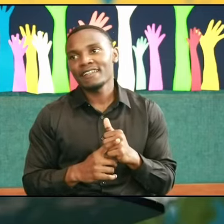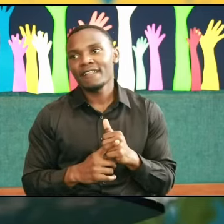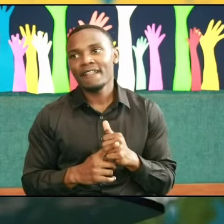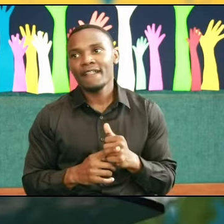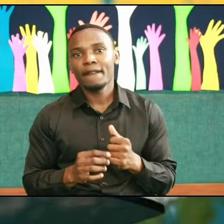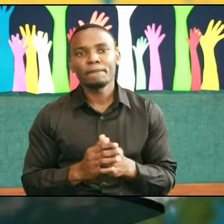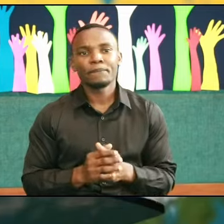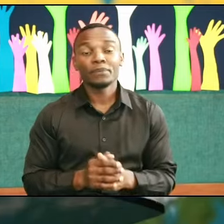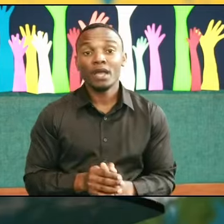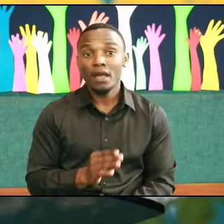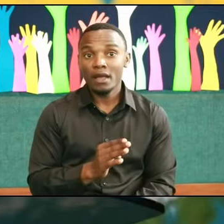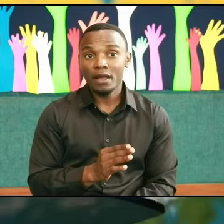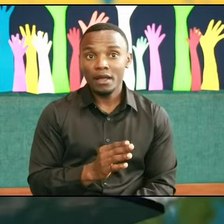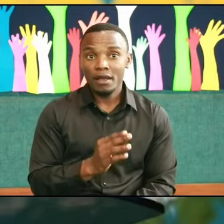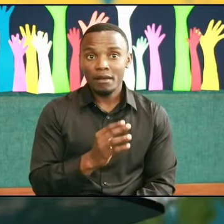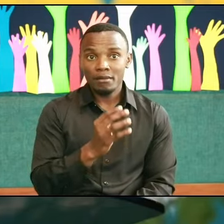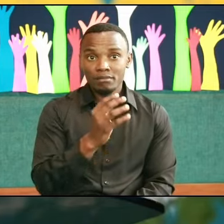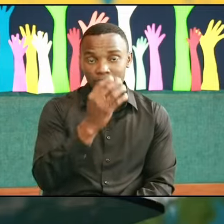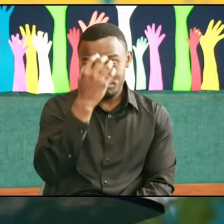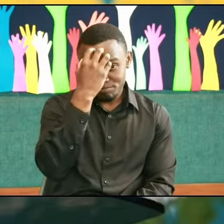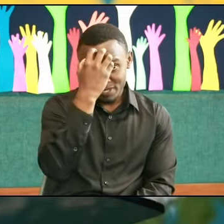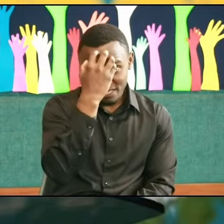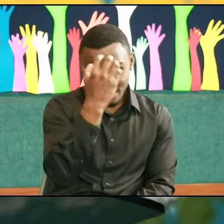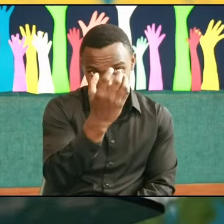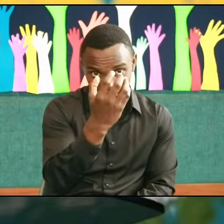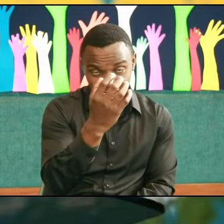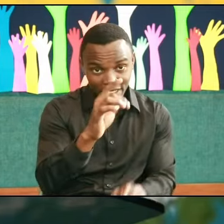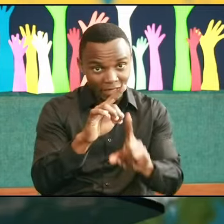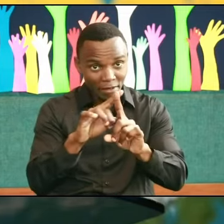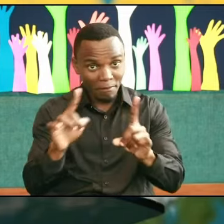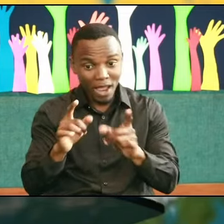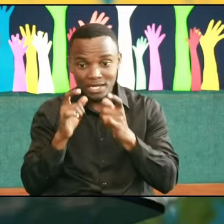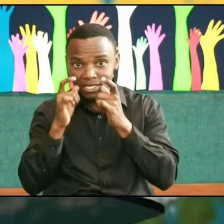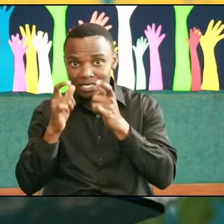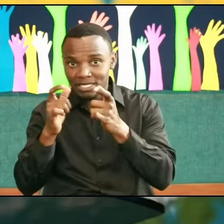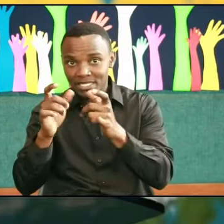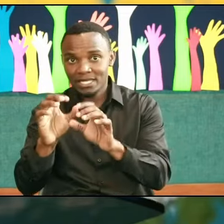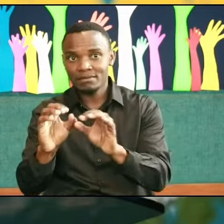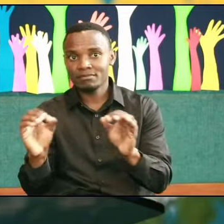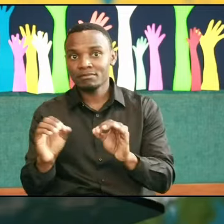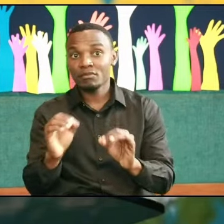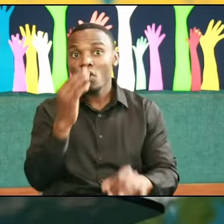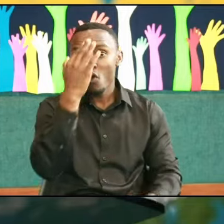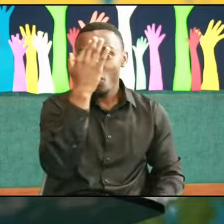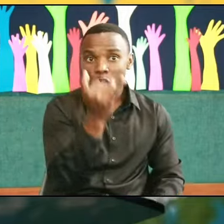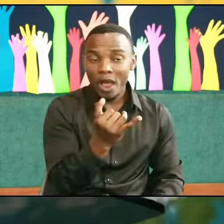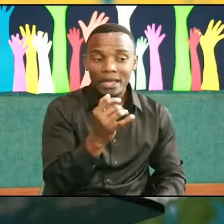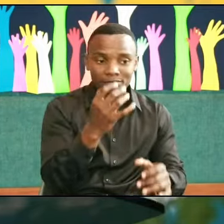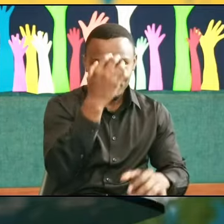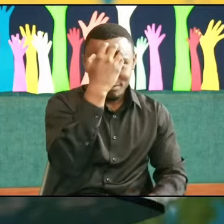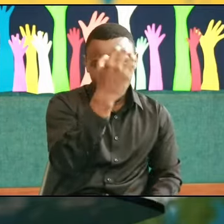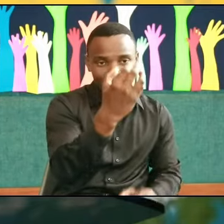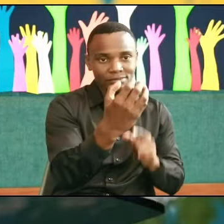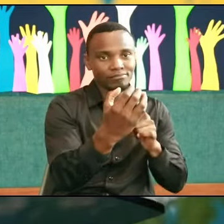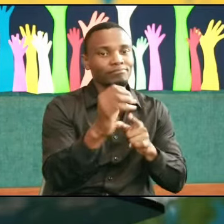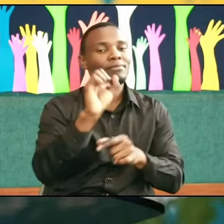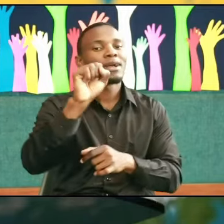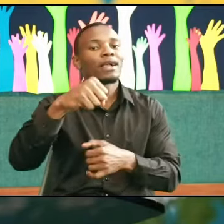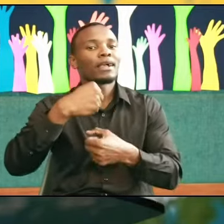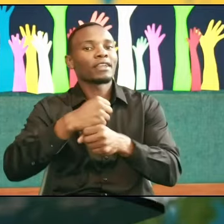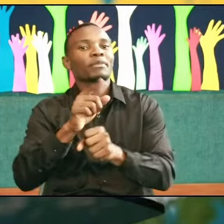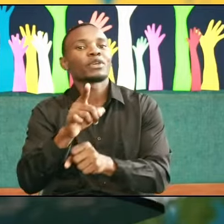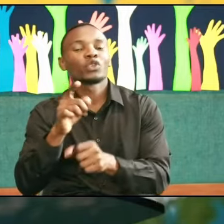be angry and do not what? In other words, anger can lead to what? To sin.